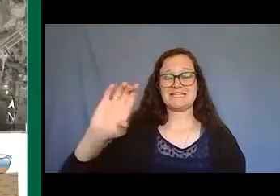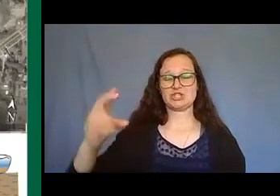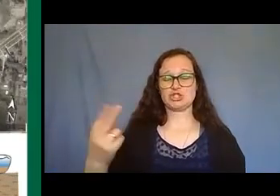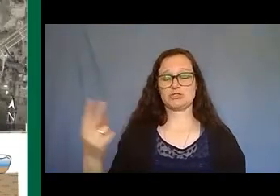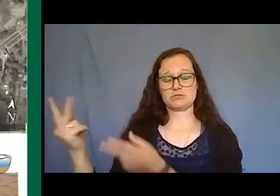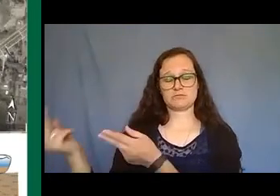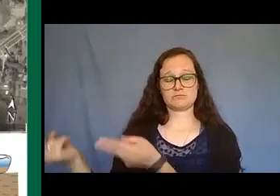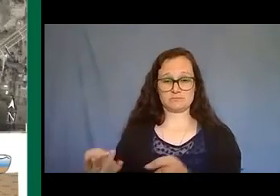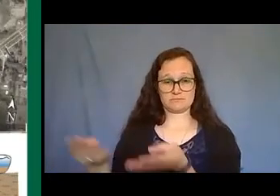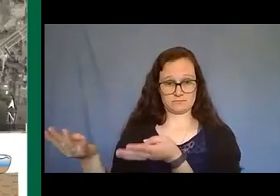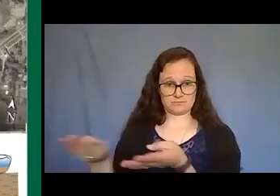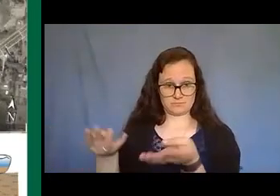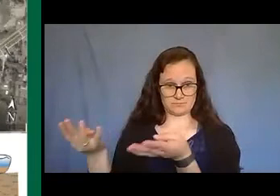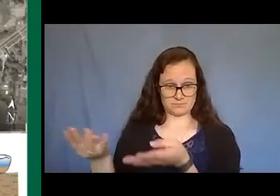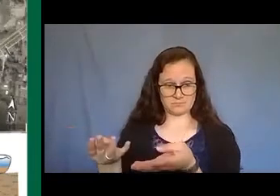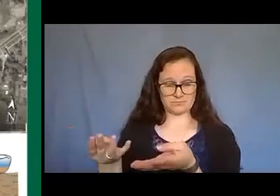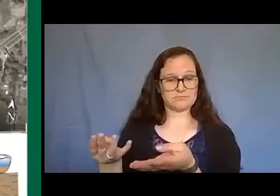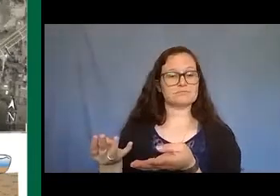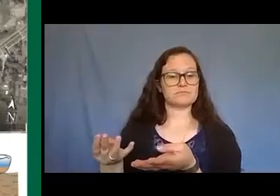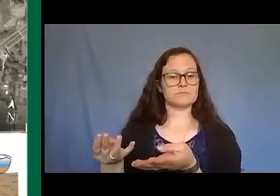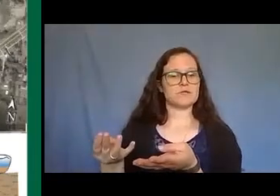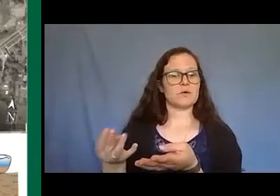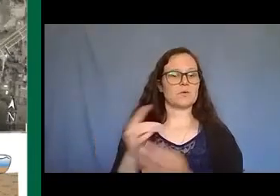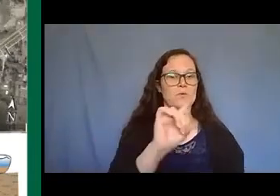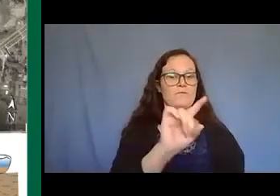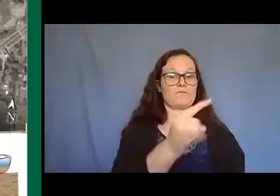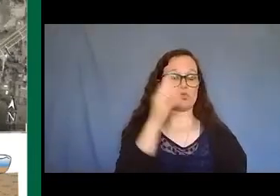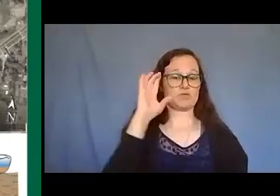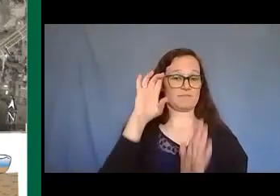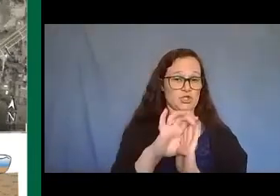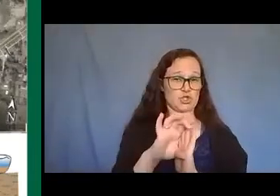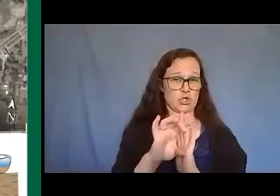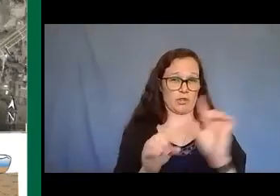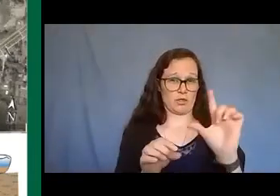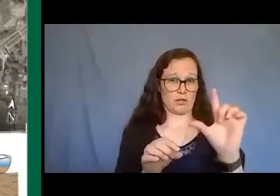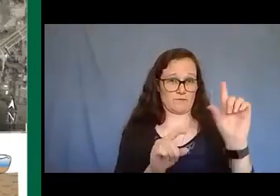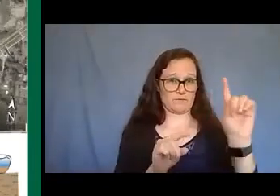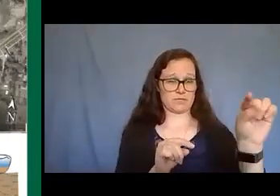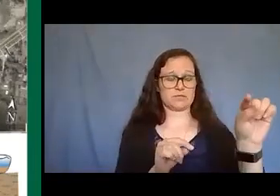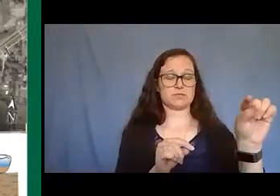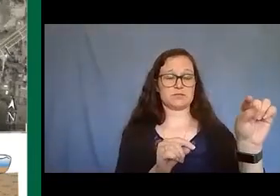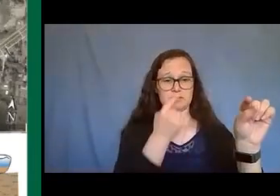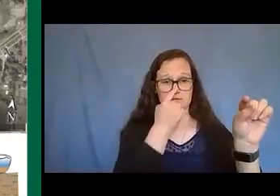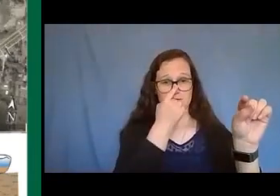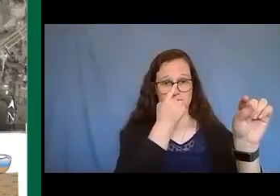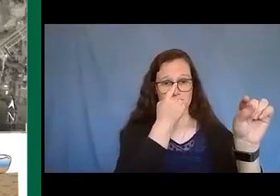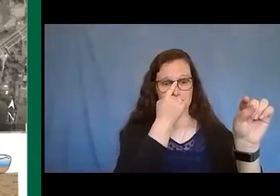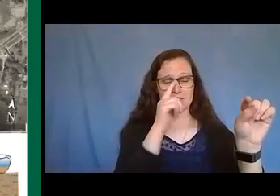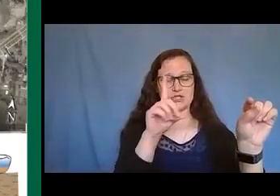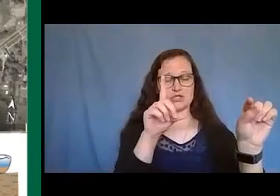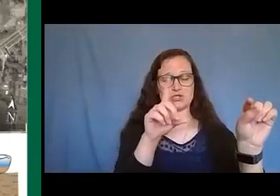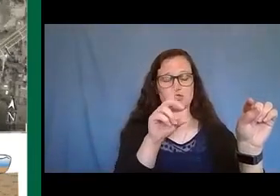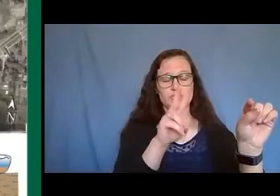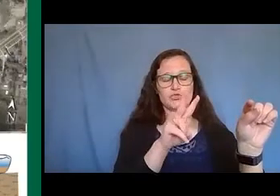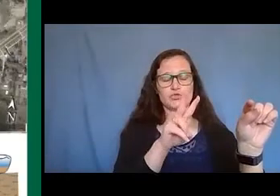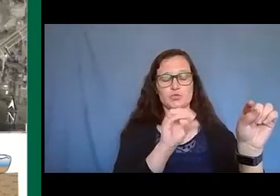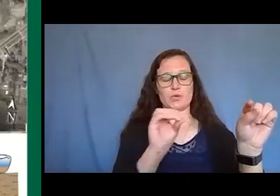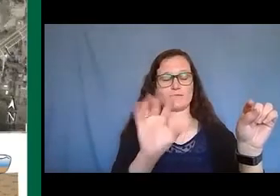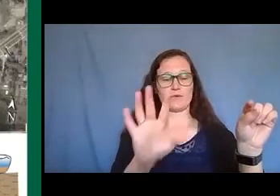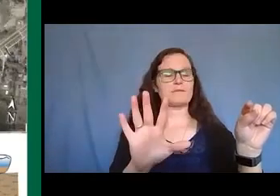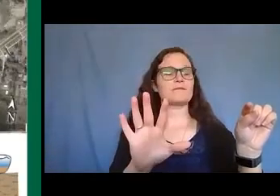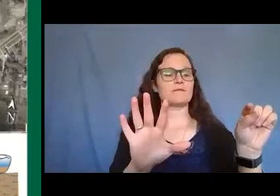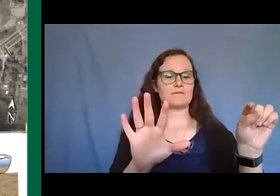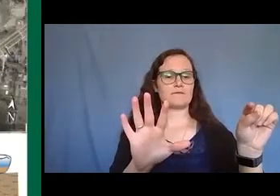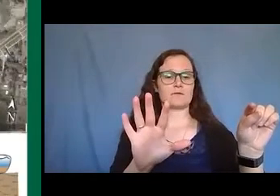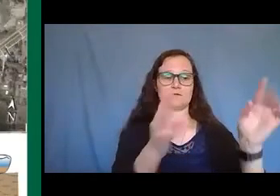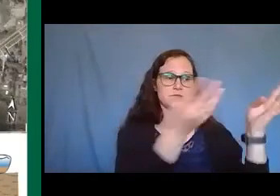to point out here in the first image is in 2005, the water from the ditch was basically just going directly into